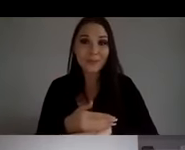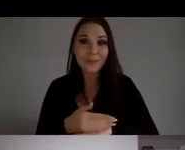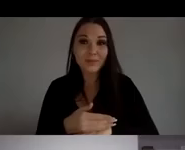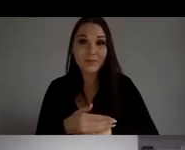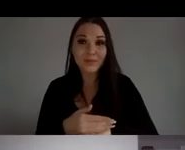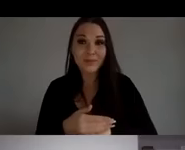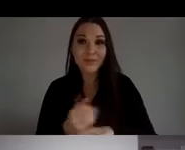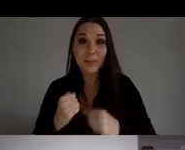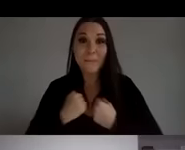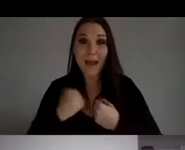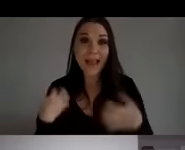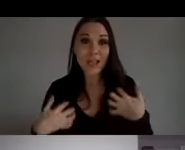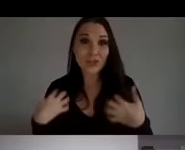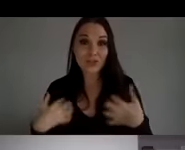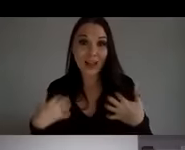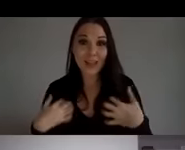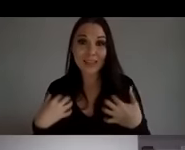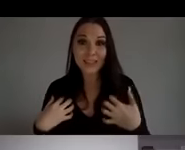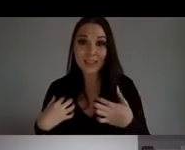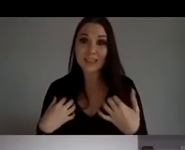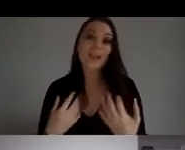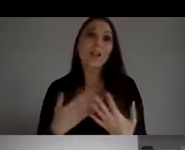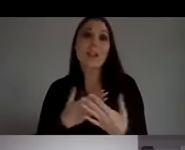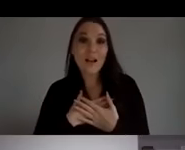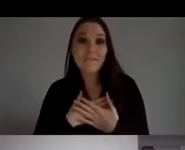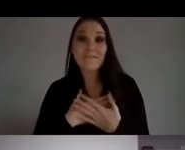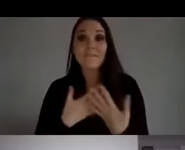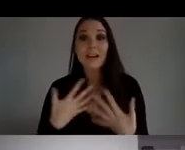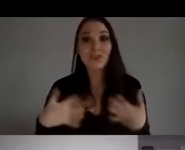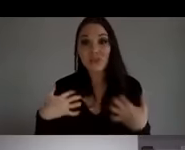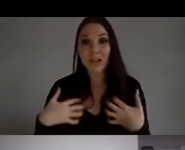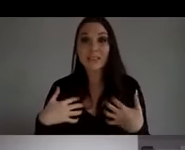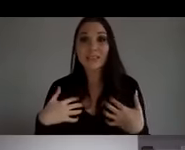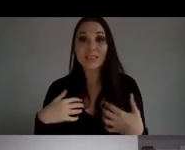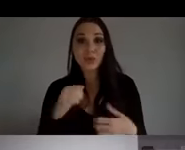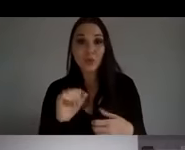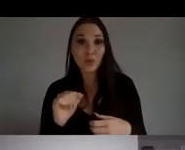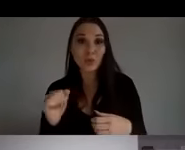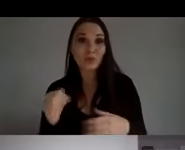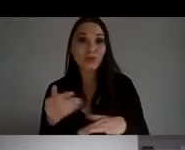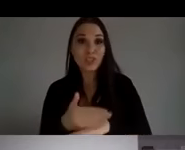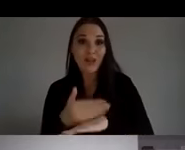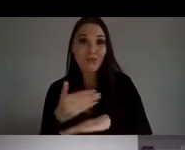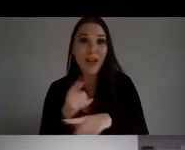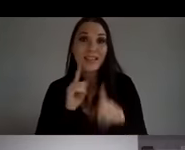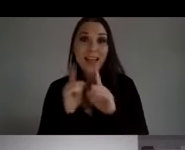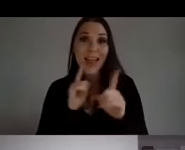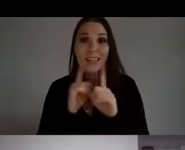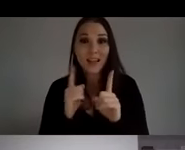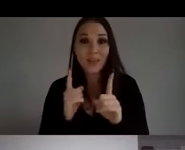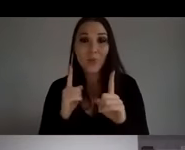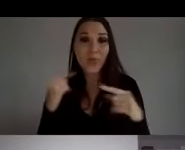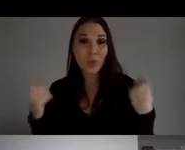my answer is GANs. Like I really find it very cool that you can generate data out of basically a random noise